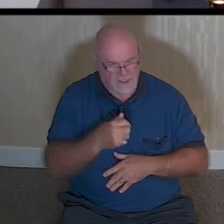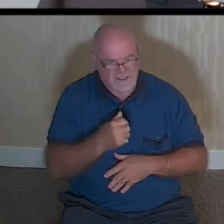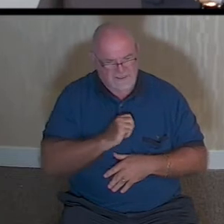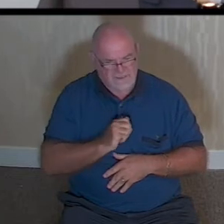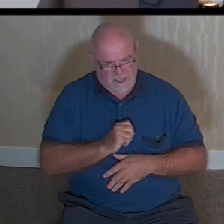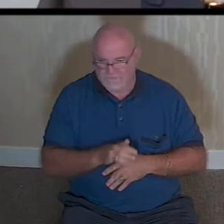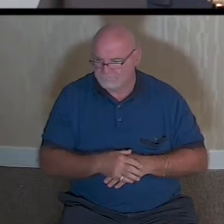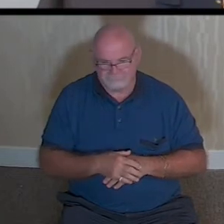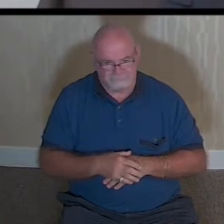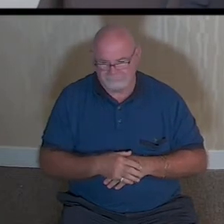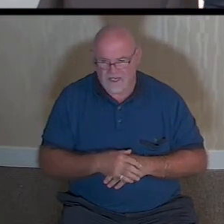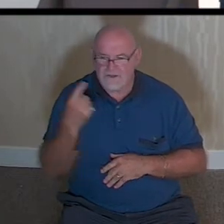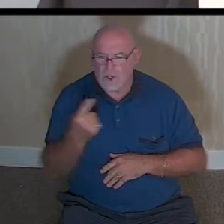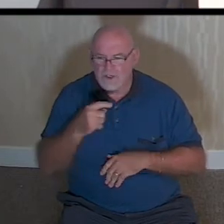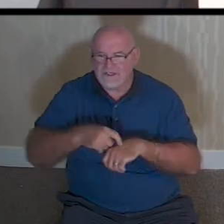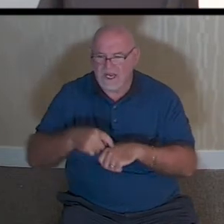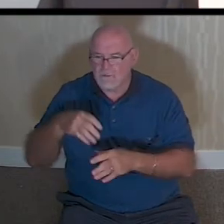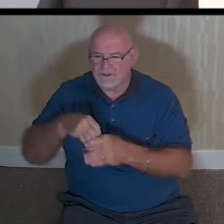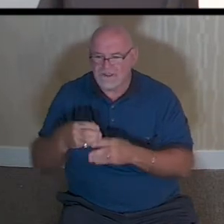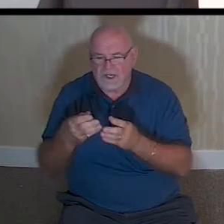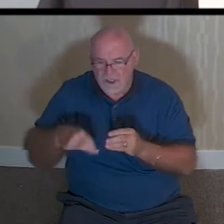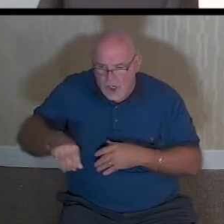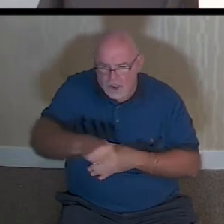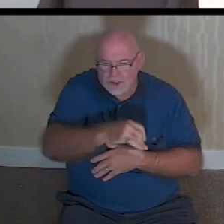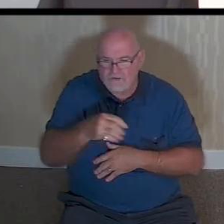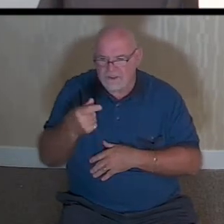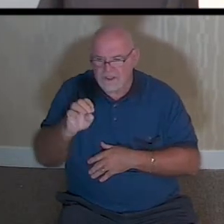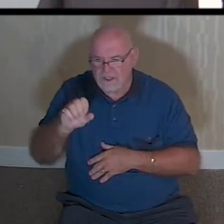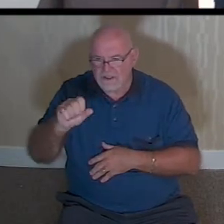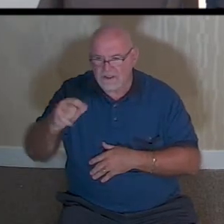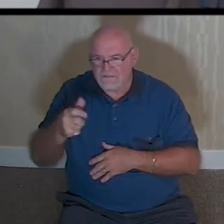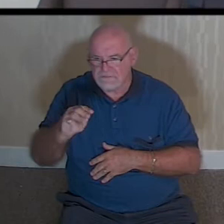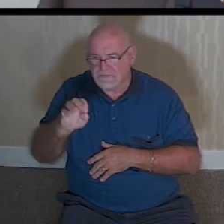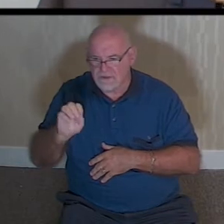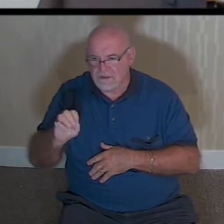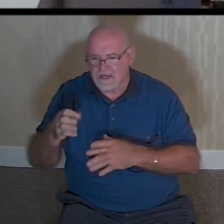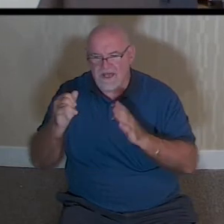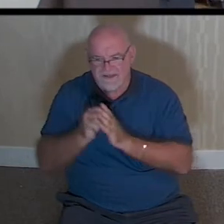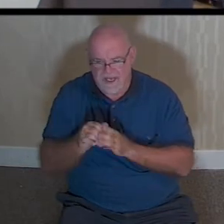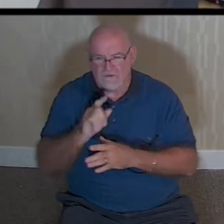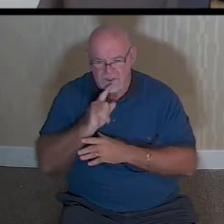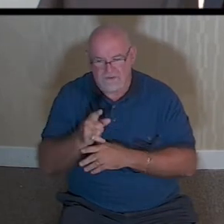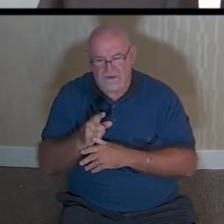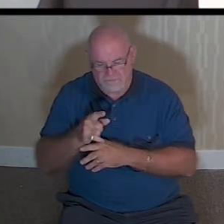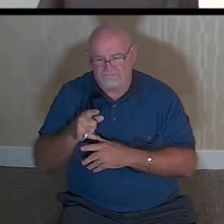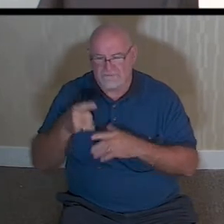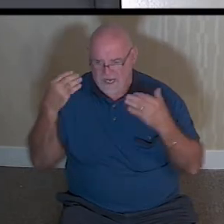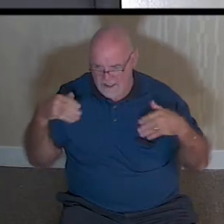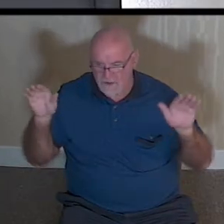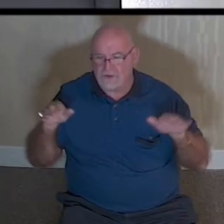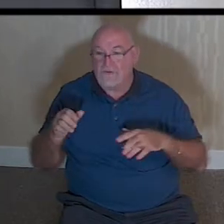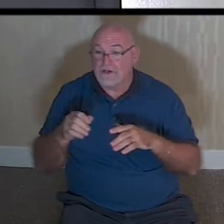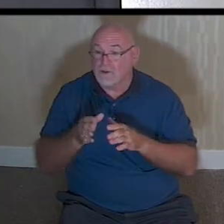ever prayed for himself was in the Garden of Gethsemane, and that prayer wasn't answered. It's fine to pray for